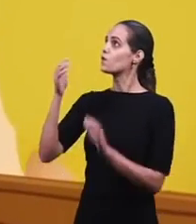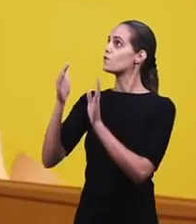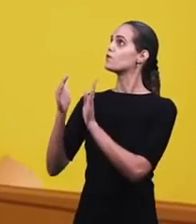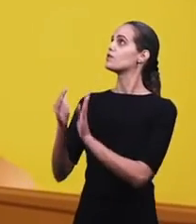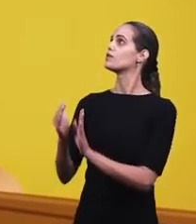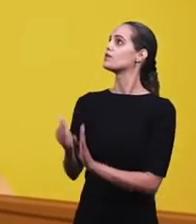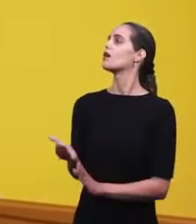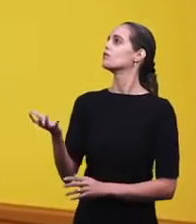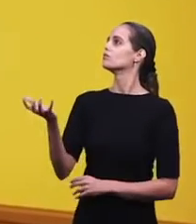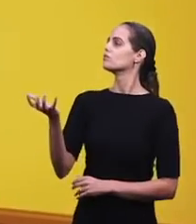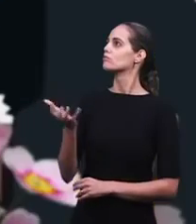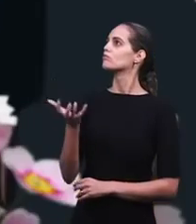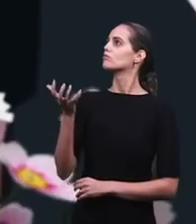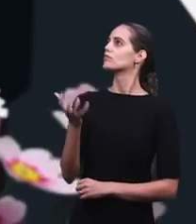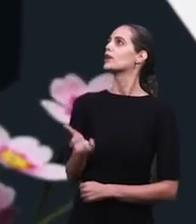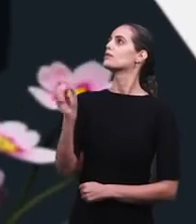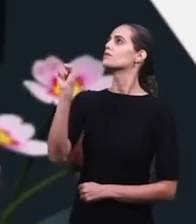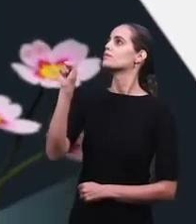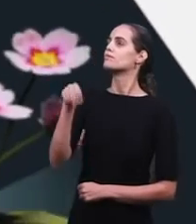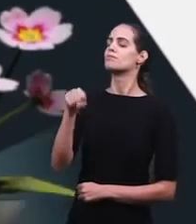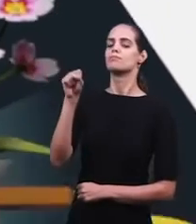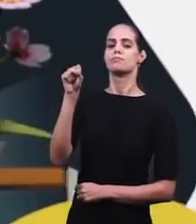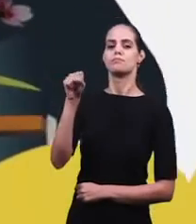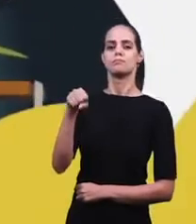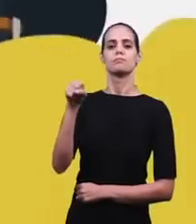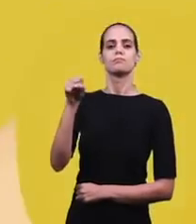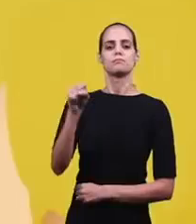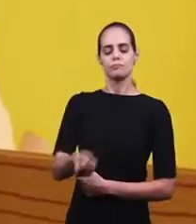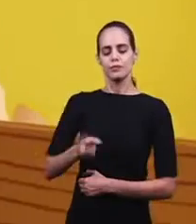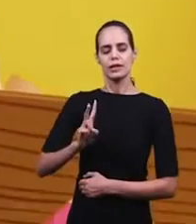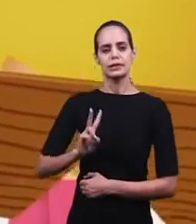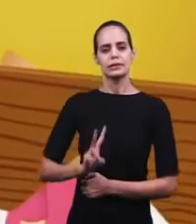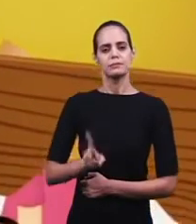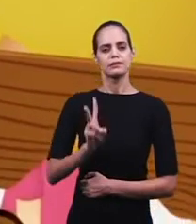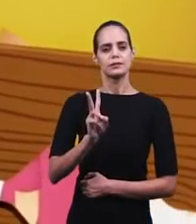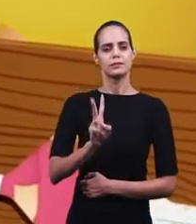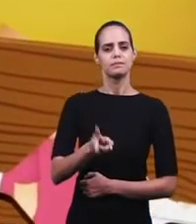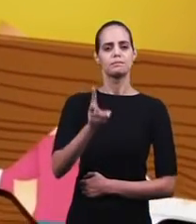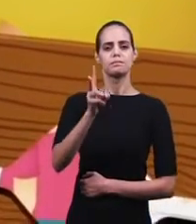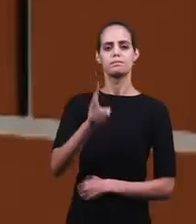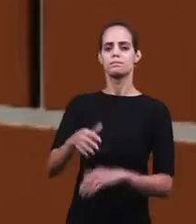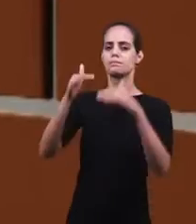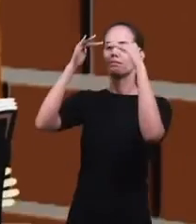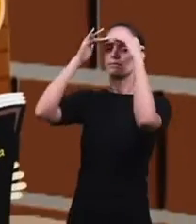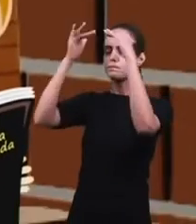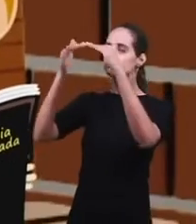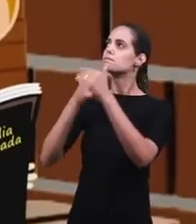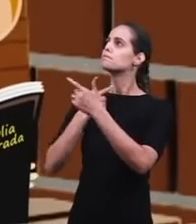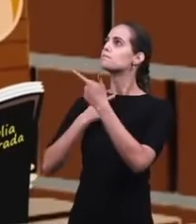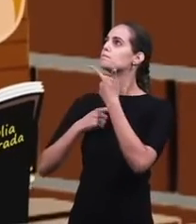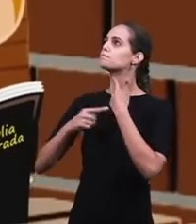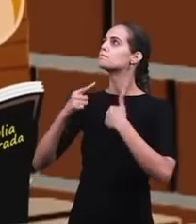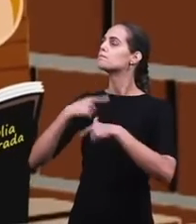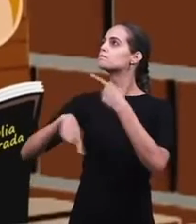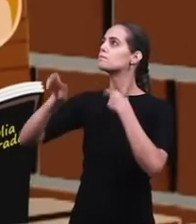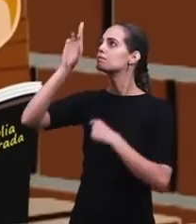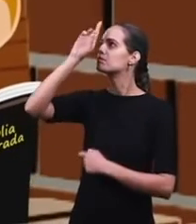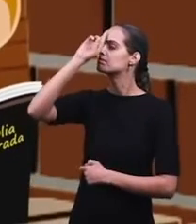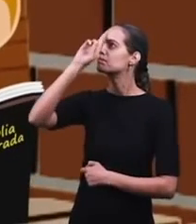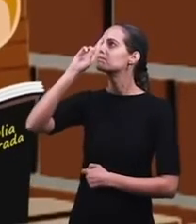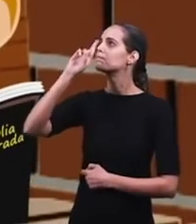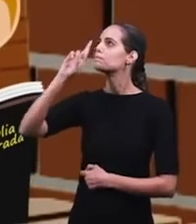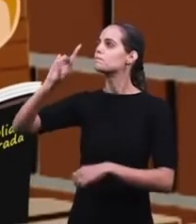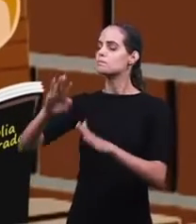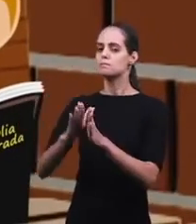Quero ser fiel a ti, Jesus, fazer sempre a tua vontade,